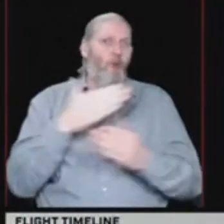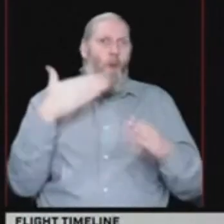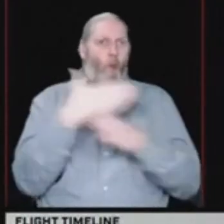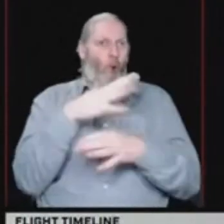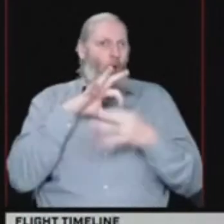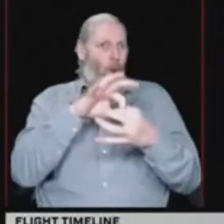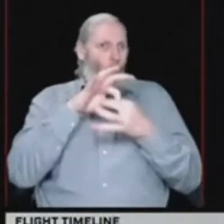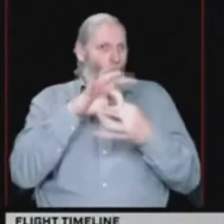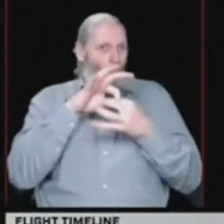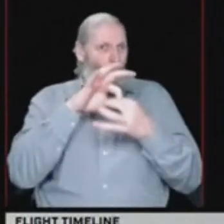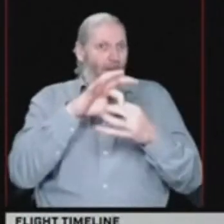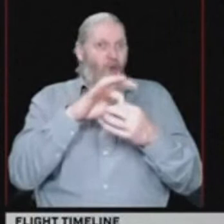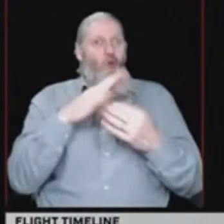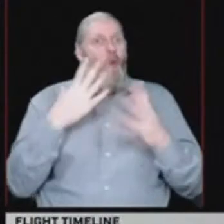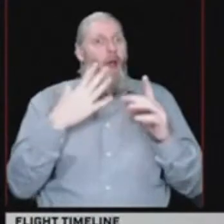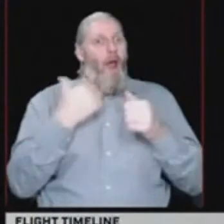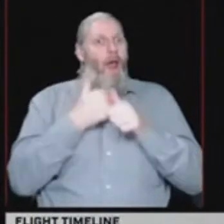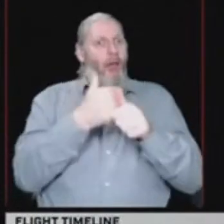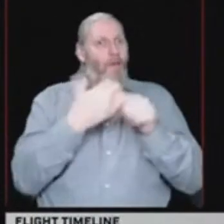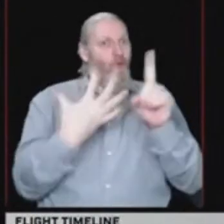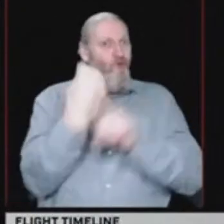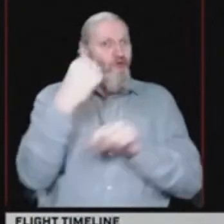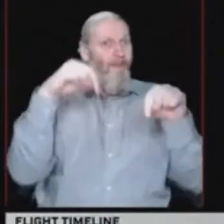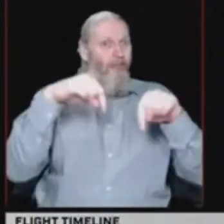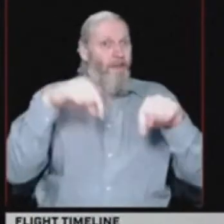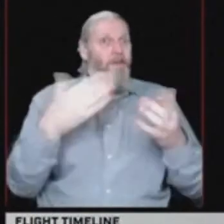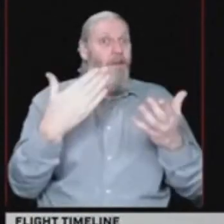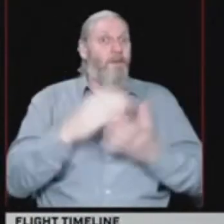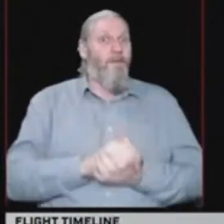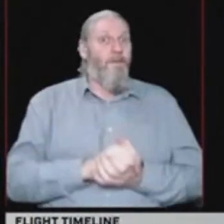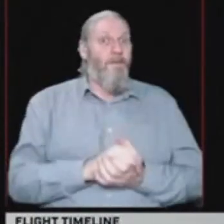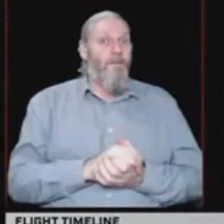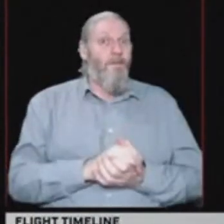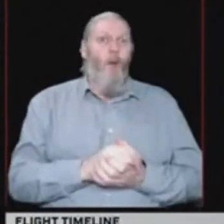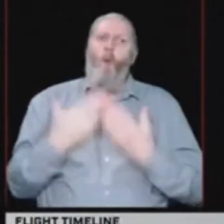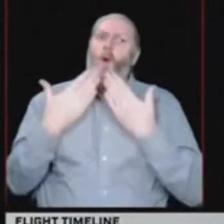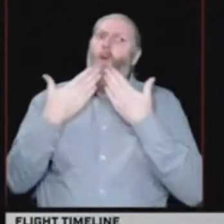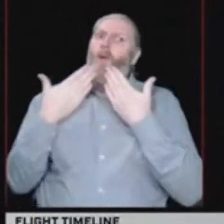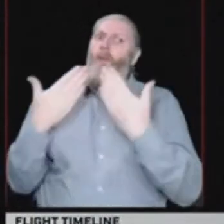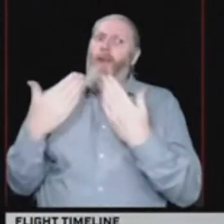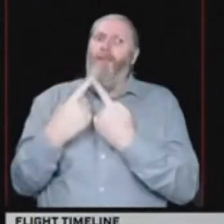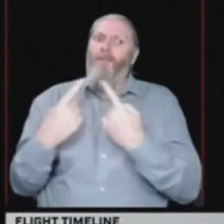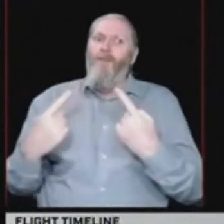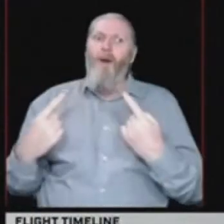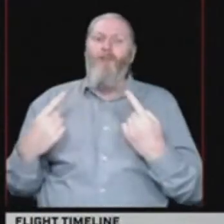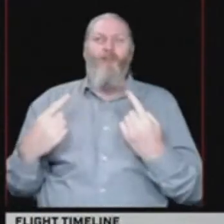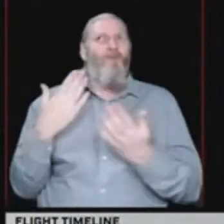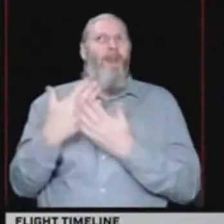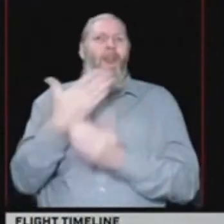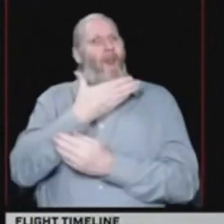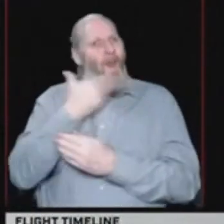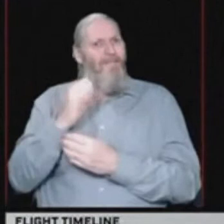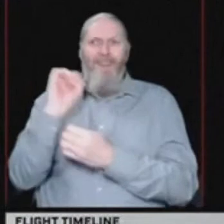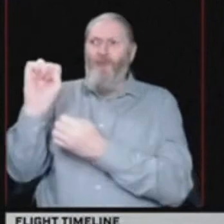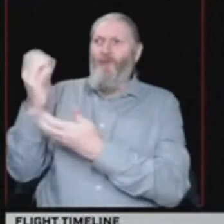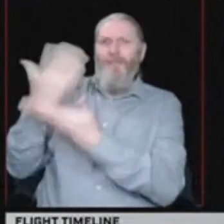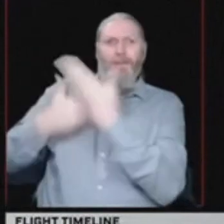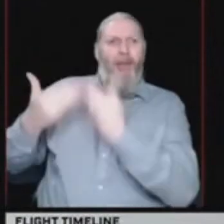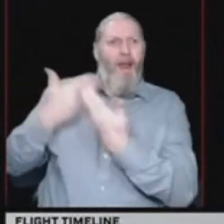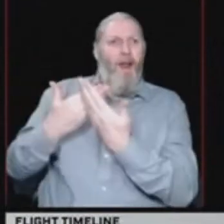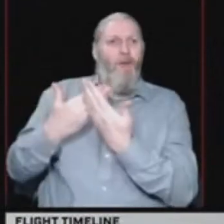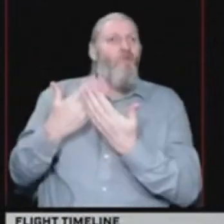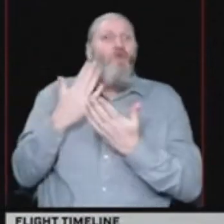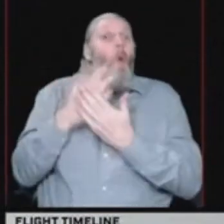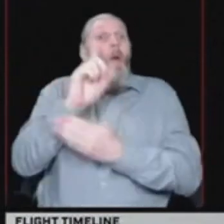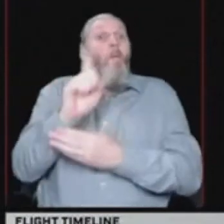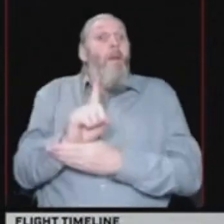reality. Maybe shift. Well, thanks very much. It's great to hear you say that, because folks won't know, but we generate about